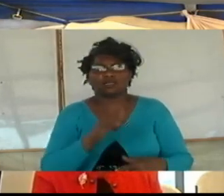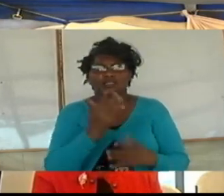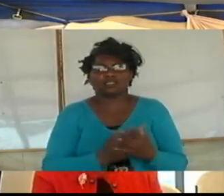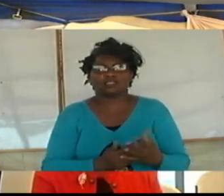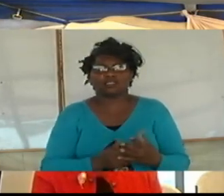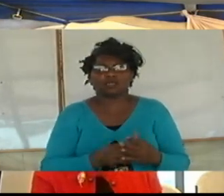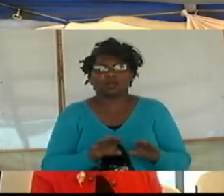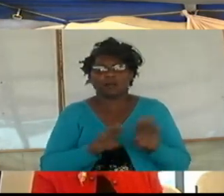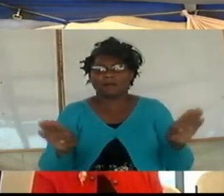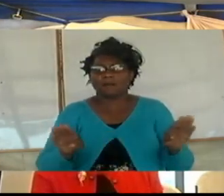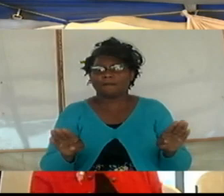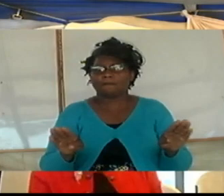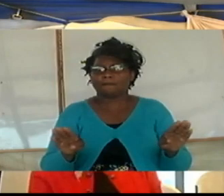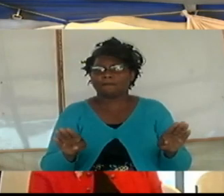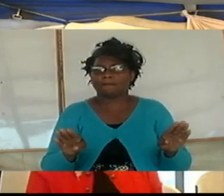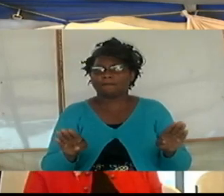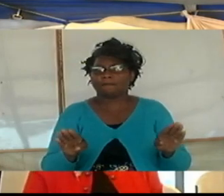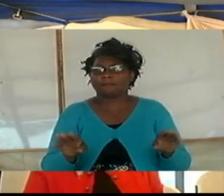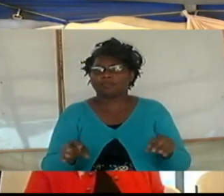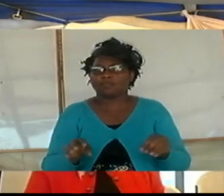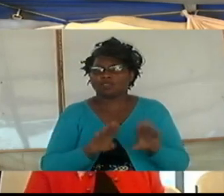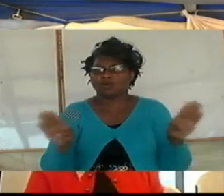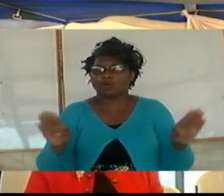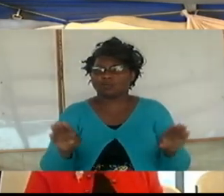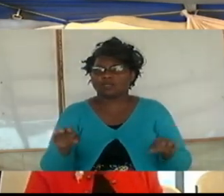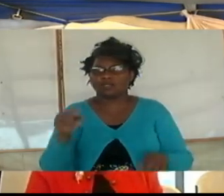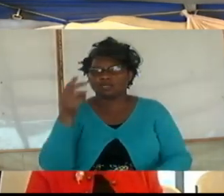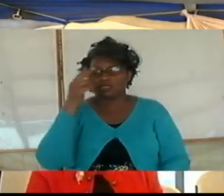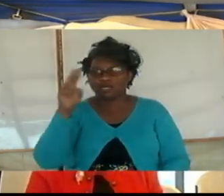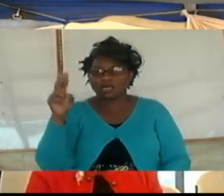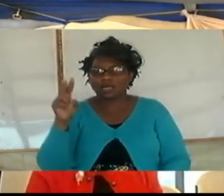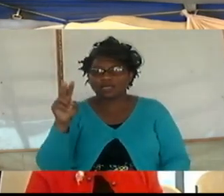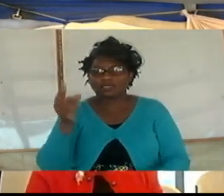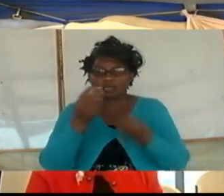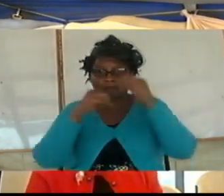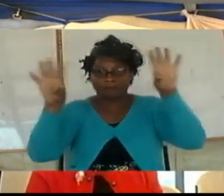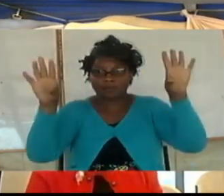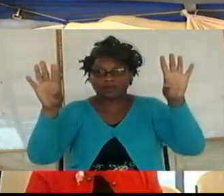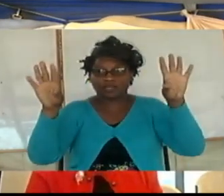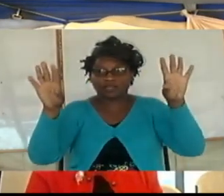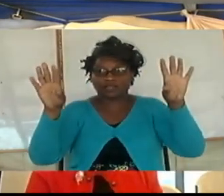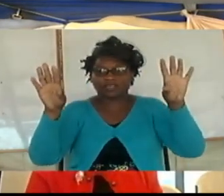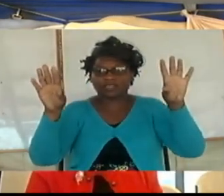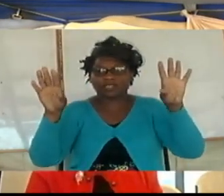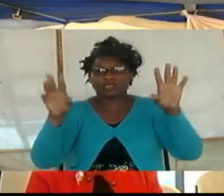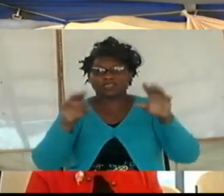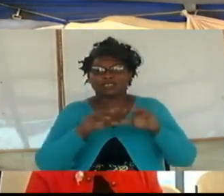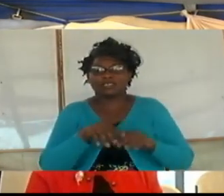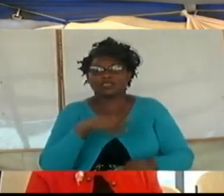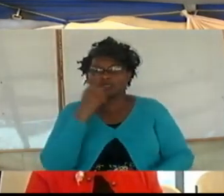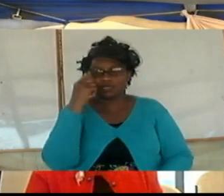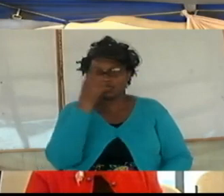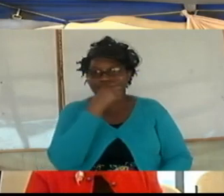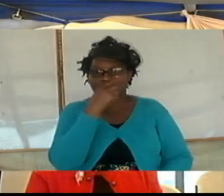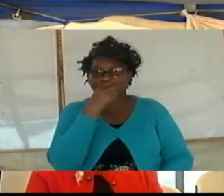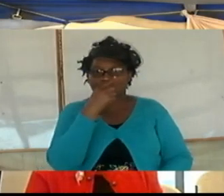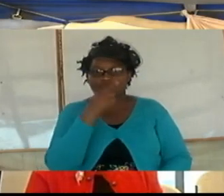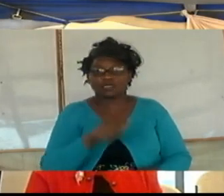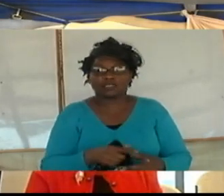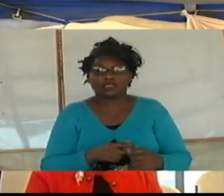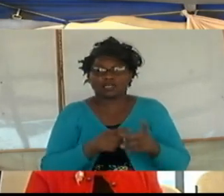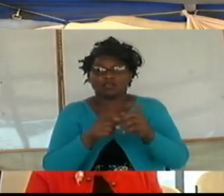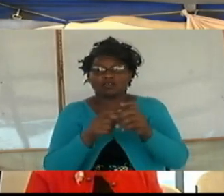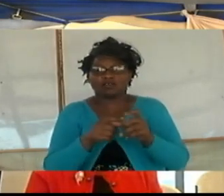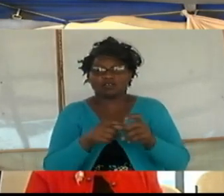know, okay, I'm going to open his eyes, let him see all the angels standing around that he can run. Sometimes the miracle is already